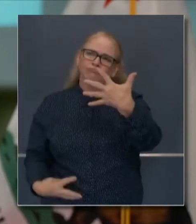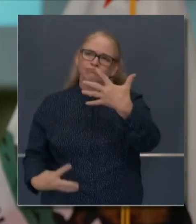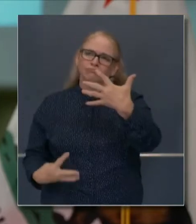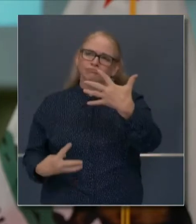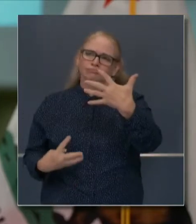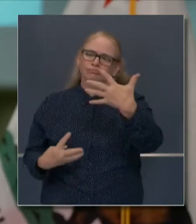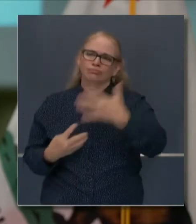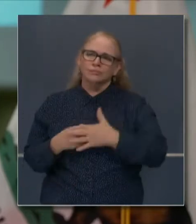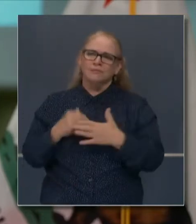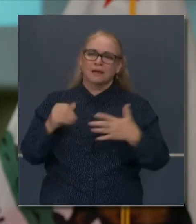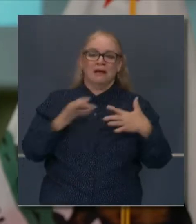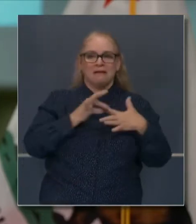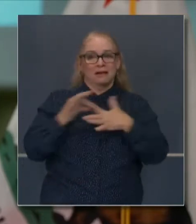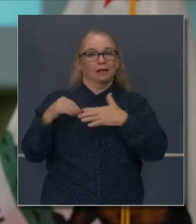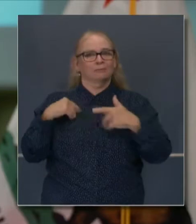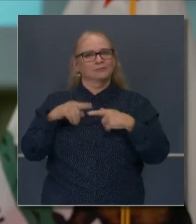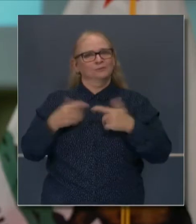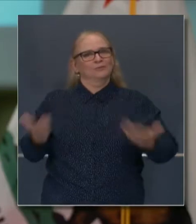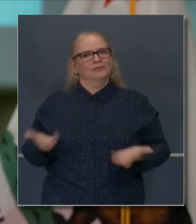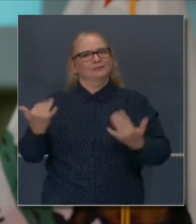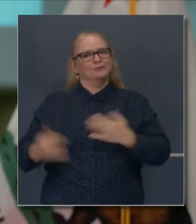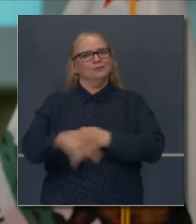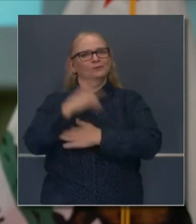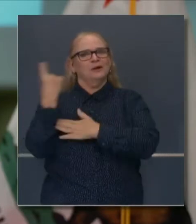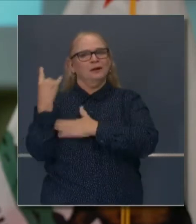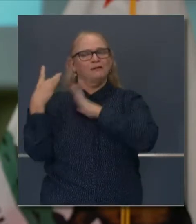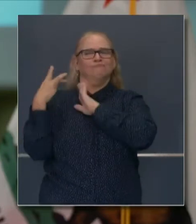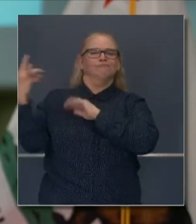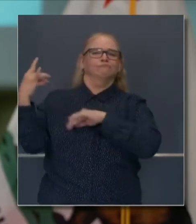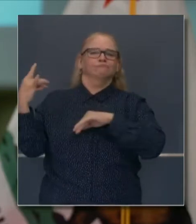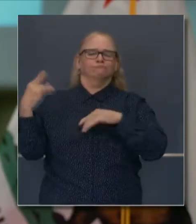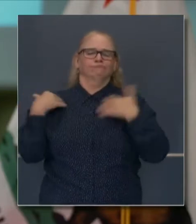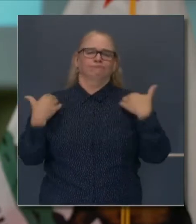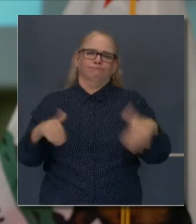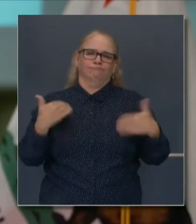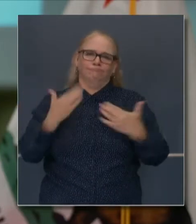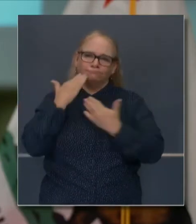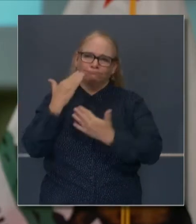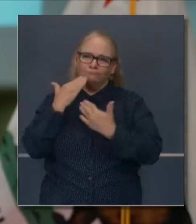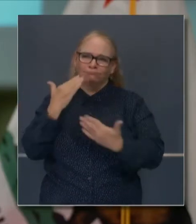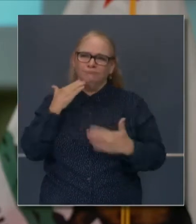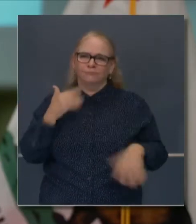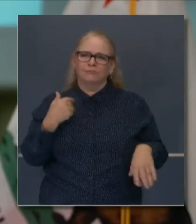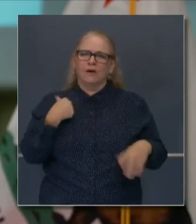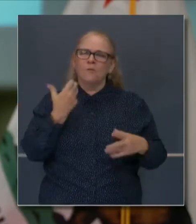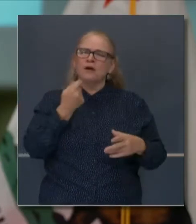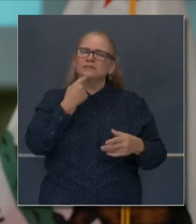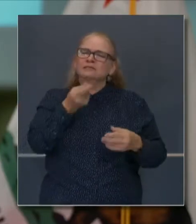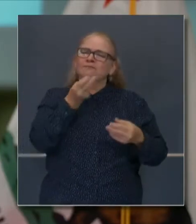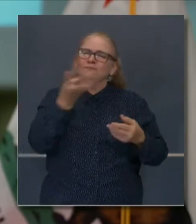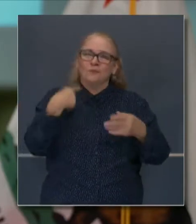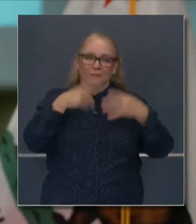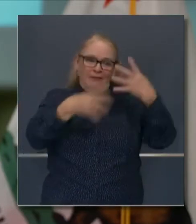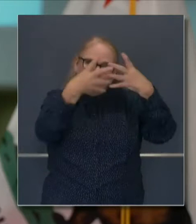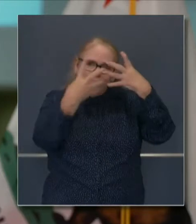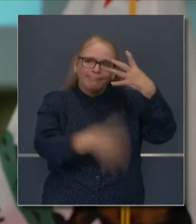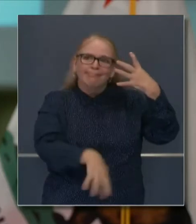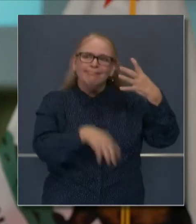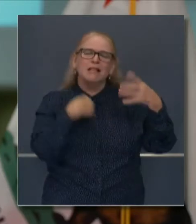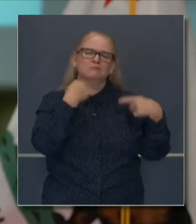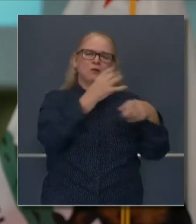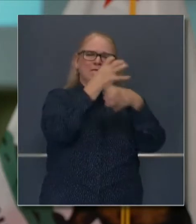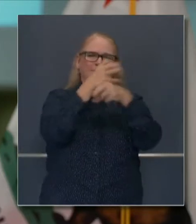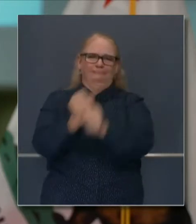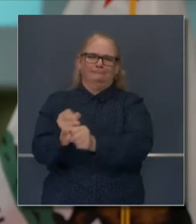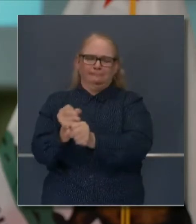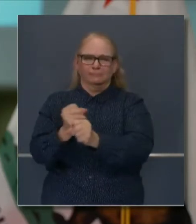this juncture, at this time. So a few simple thank yous and acknowledgments will have to suffice. I want to